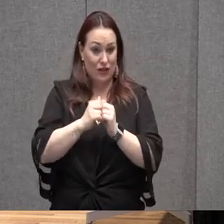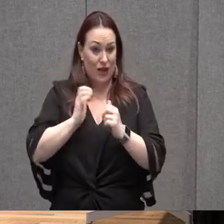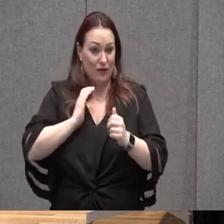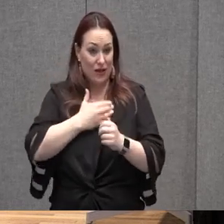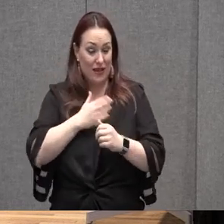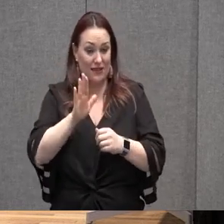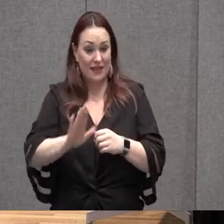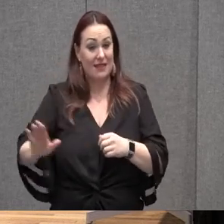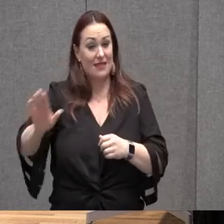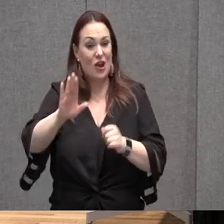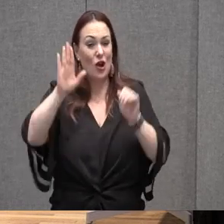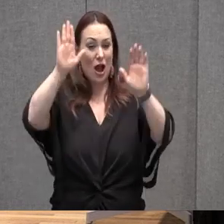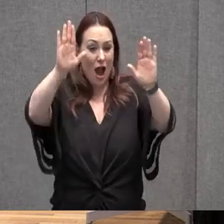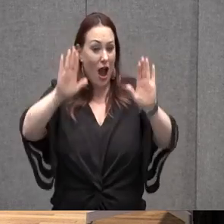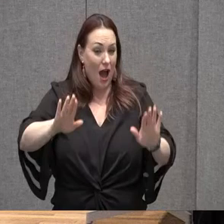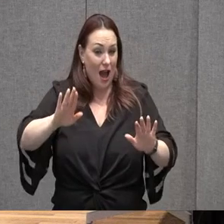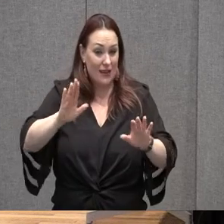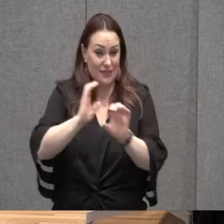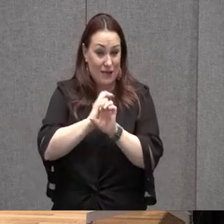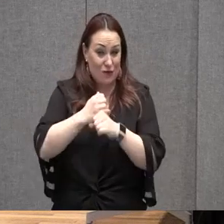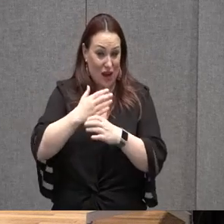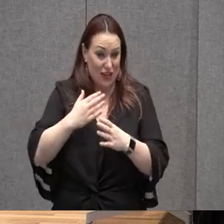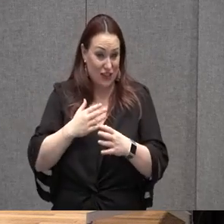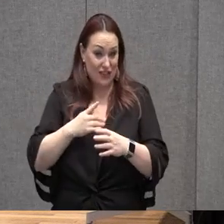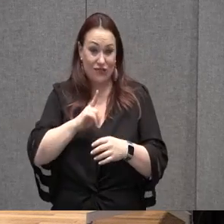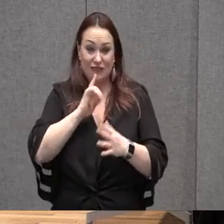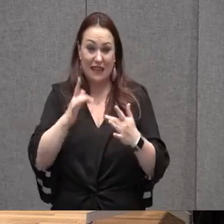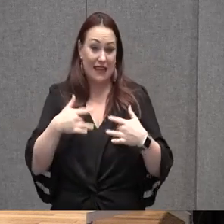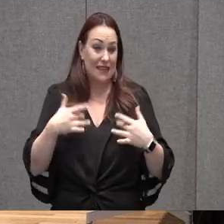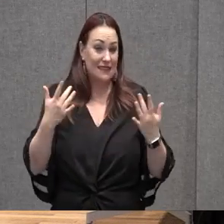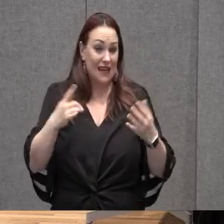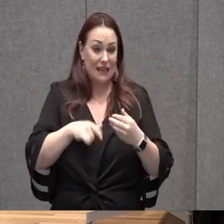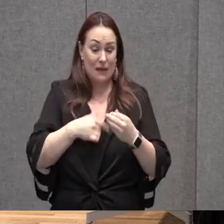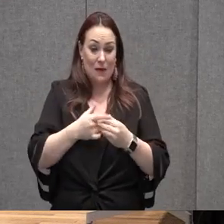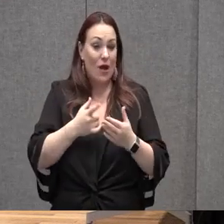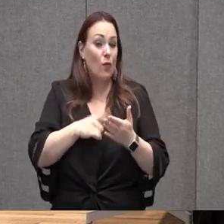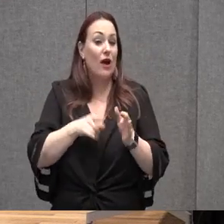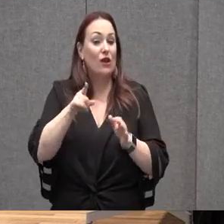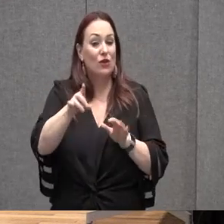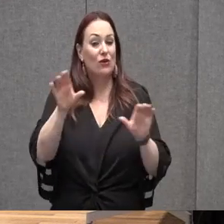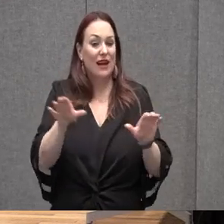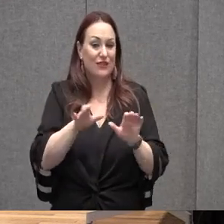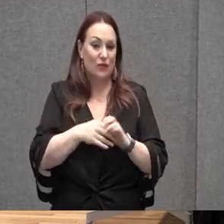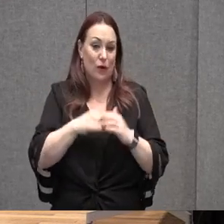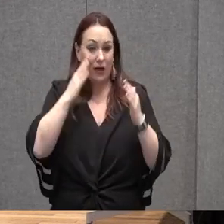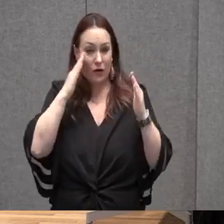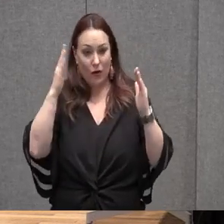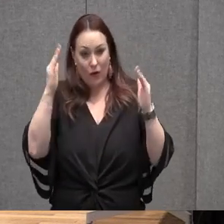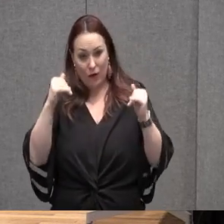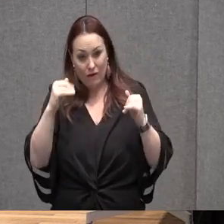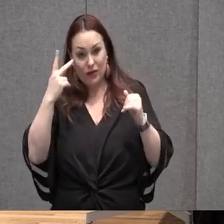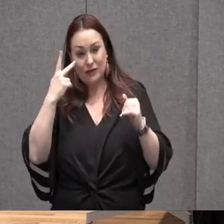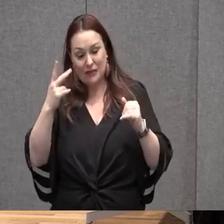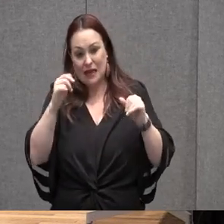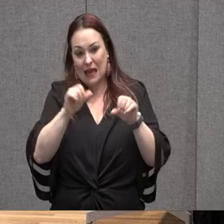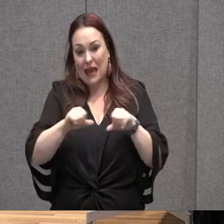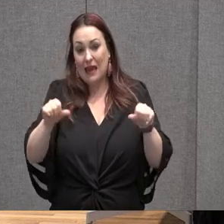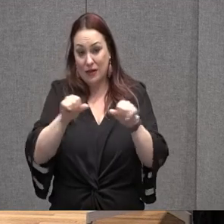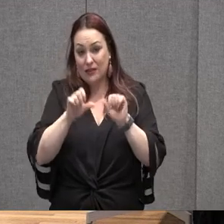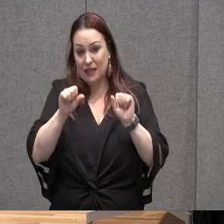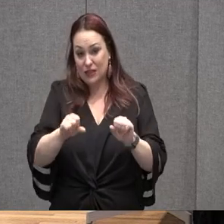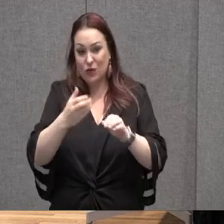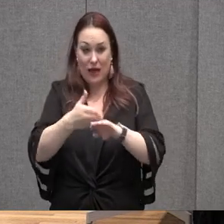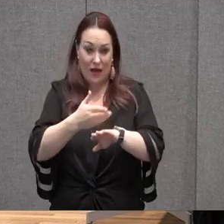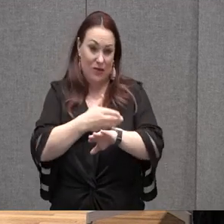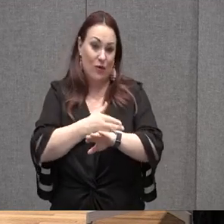creations. Yeah, I'm really excited about what you guys do and hopefully you see areas of improving.